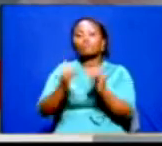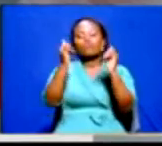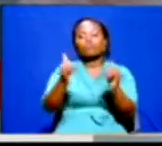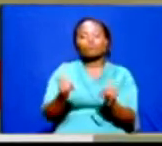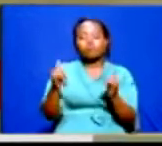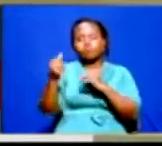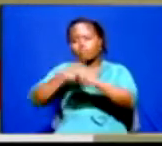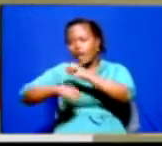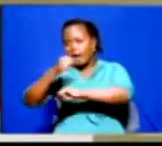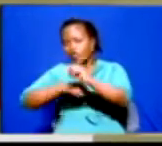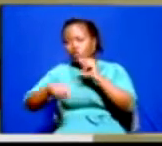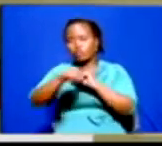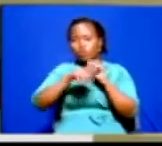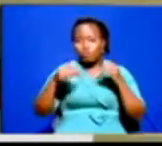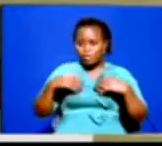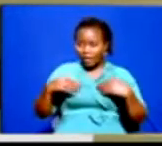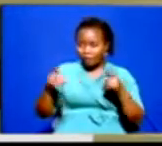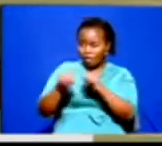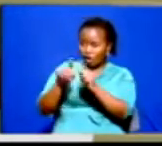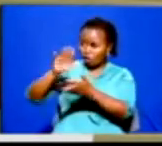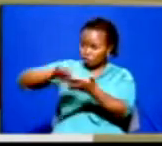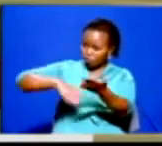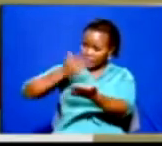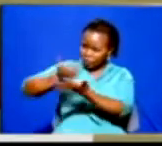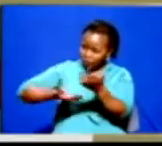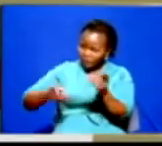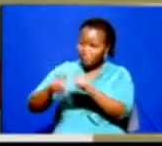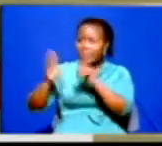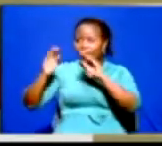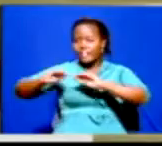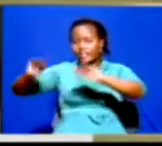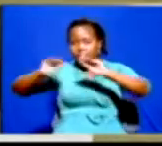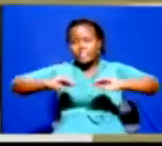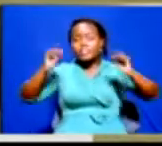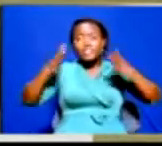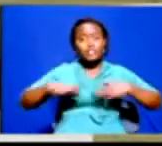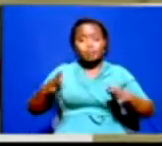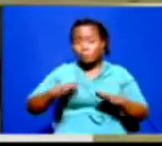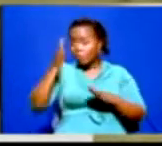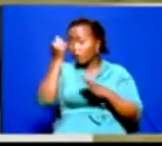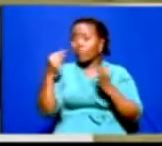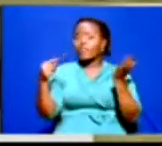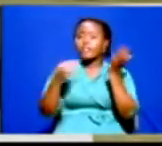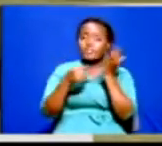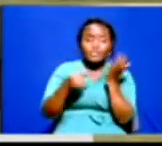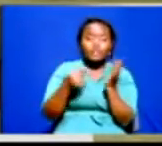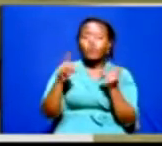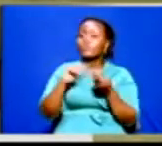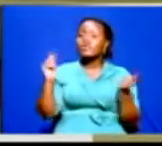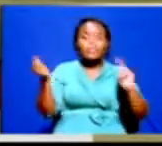And also the networking ensures that we train people now that technology has changed. People are moving to